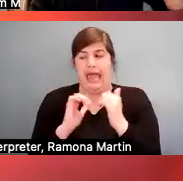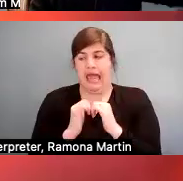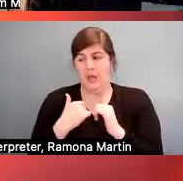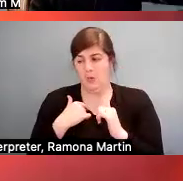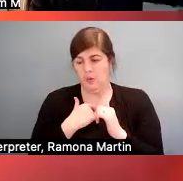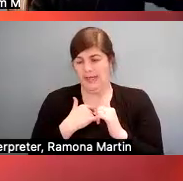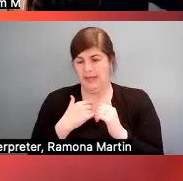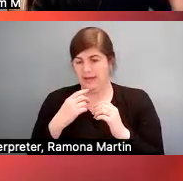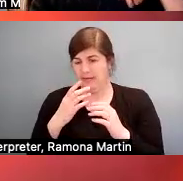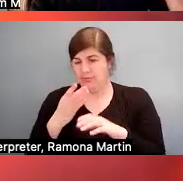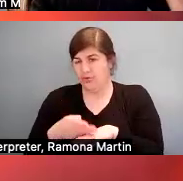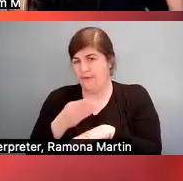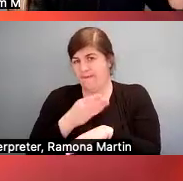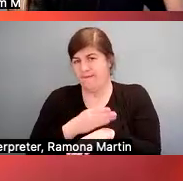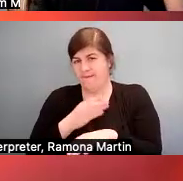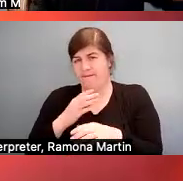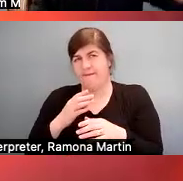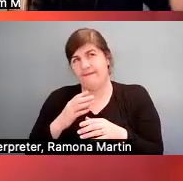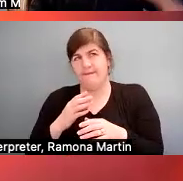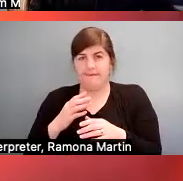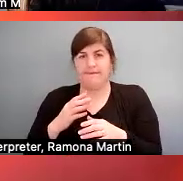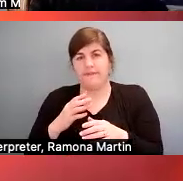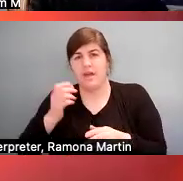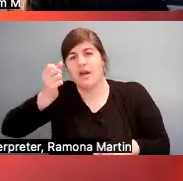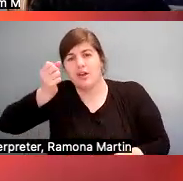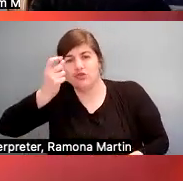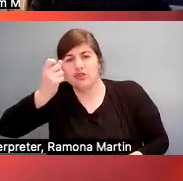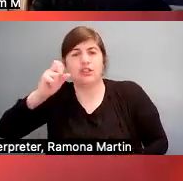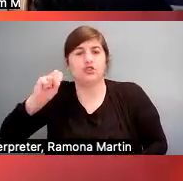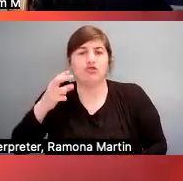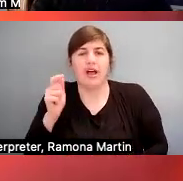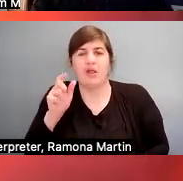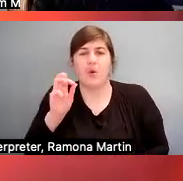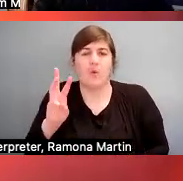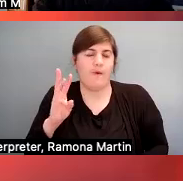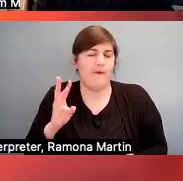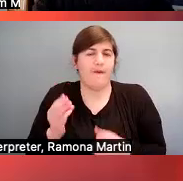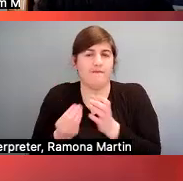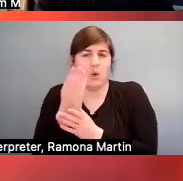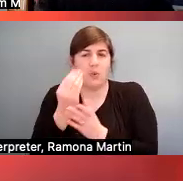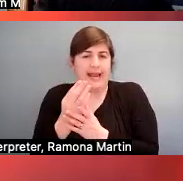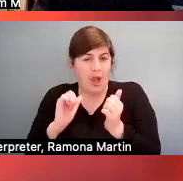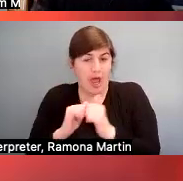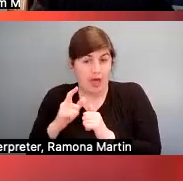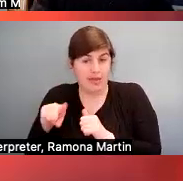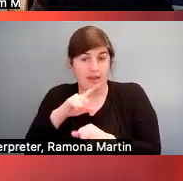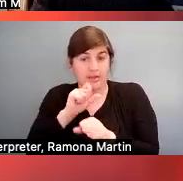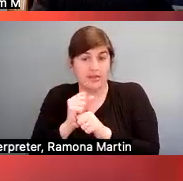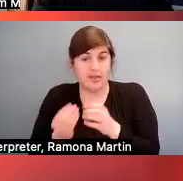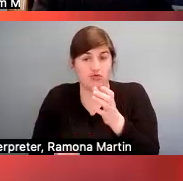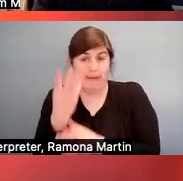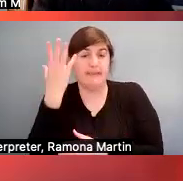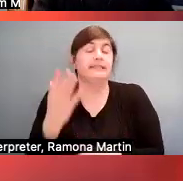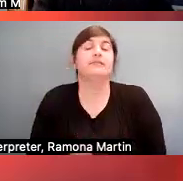improve how we can improve understanding those shallow volcanoes and Cool. how they erupt. Awesome. Very